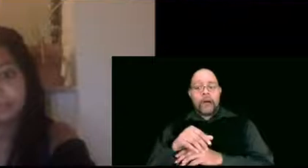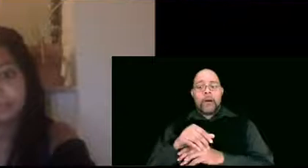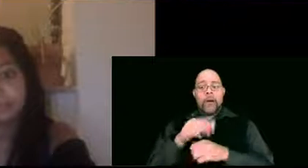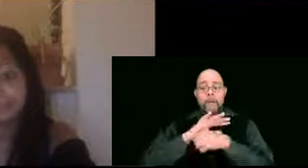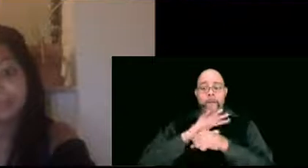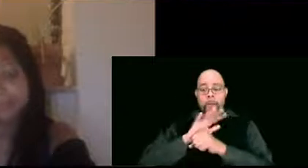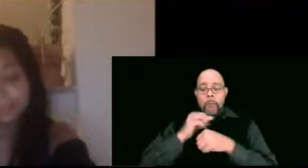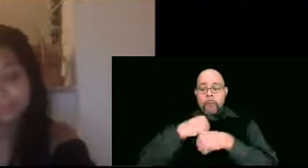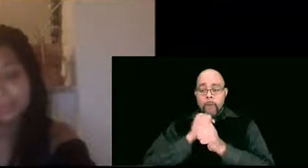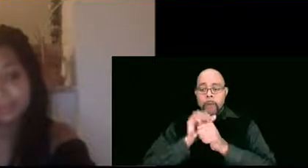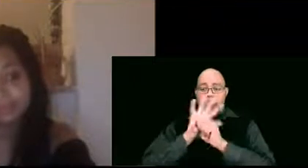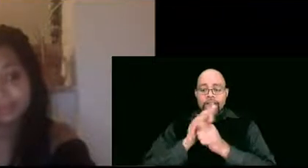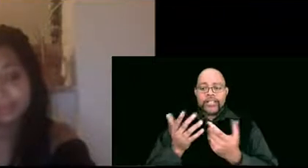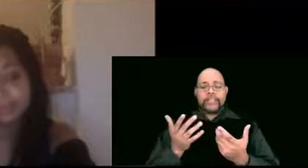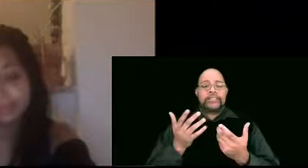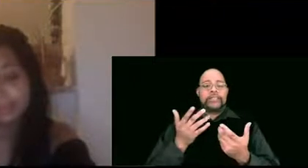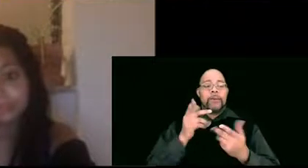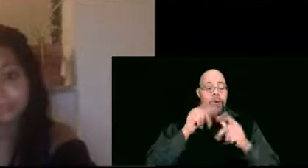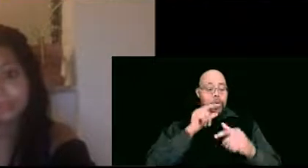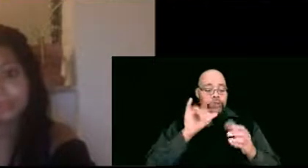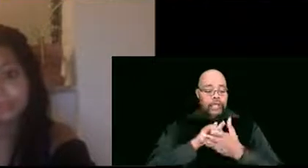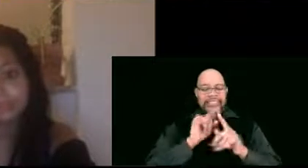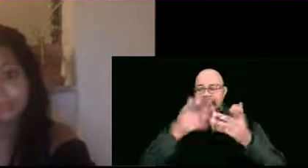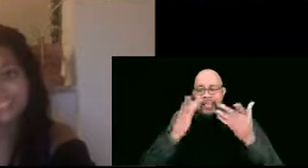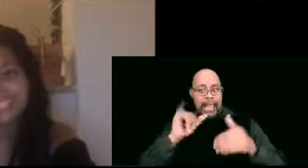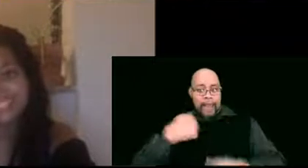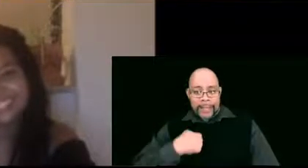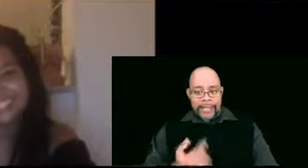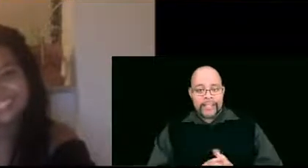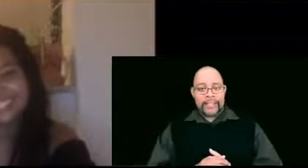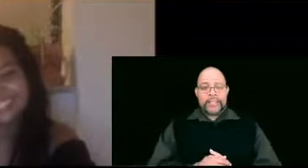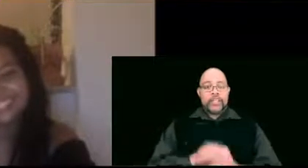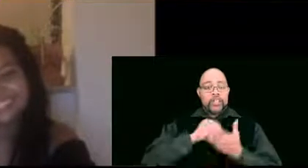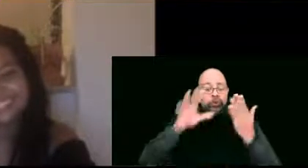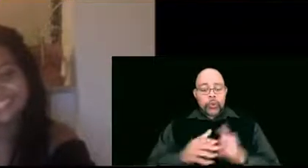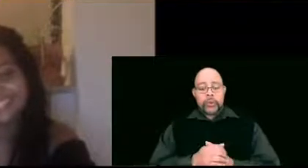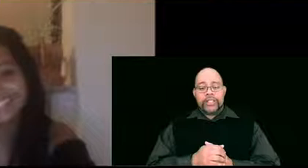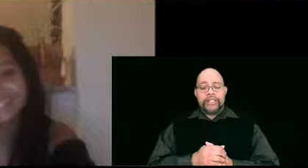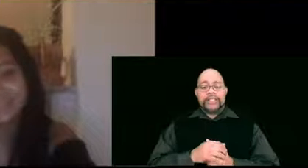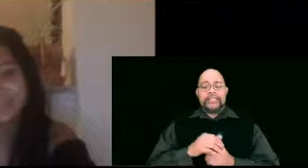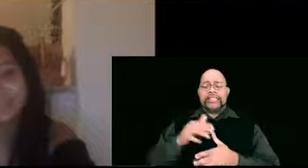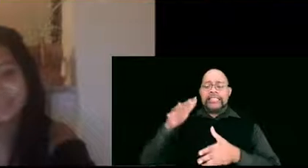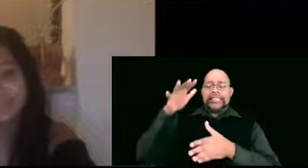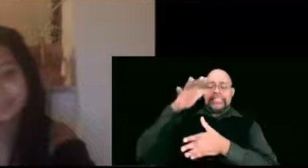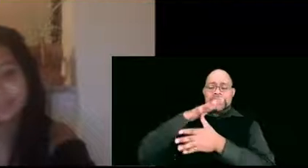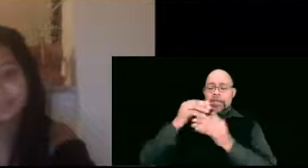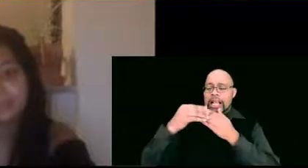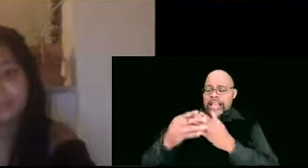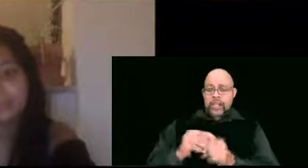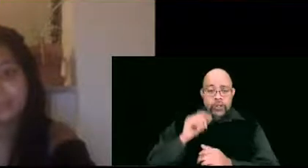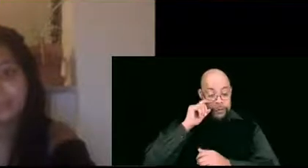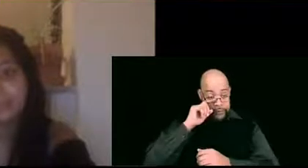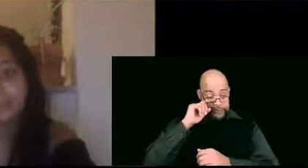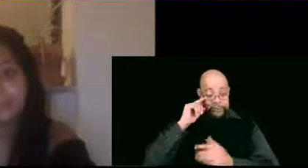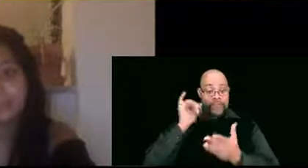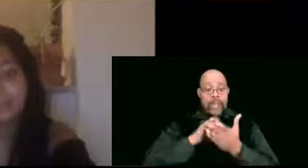videographer, filmmaker, someone who does eDNA like myself, whatever that is, students, senior leaders, government, all